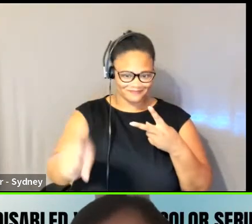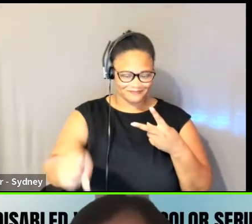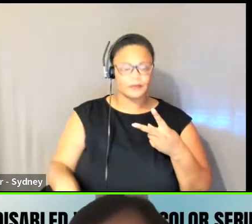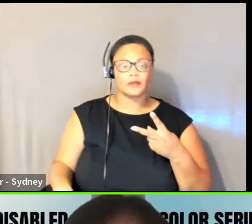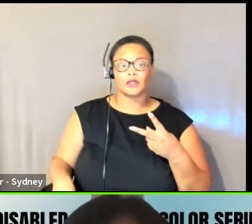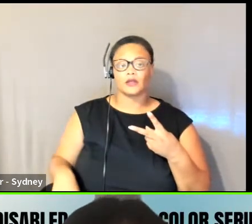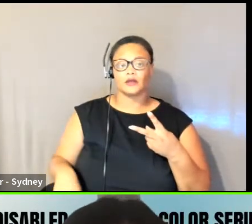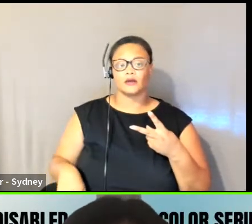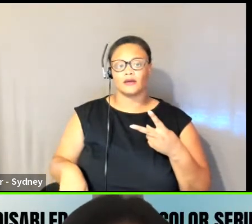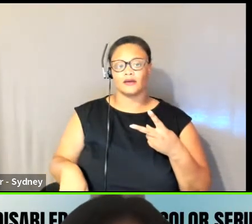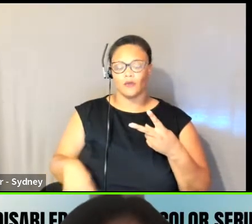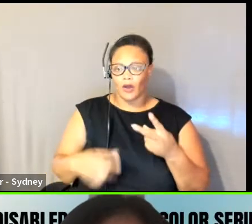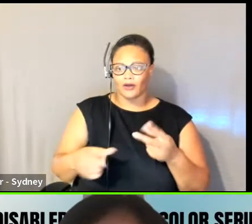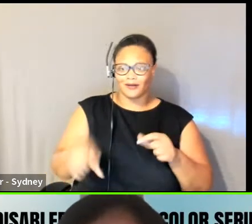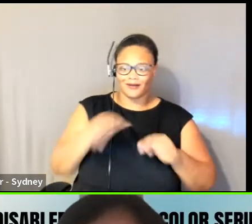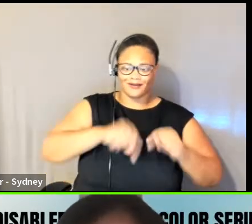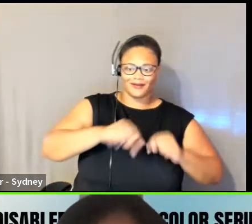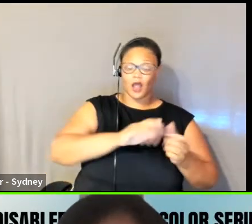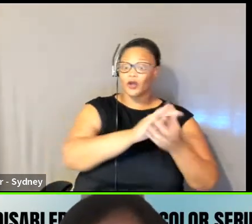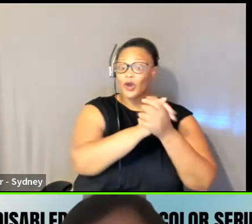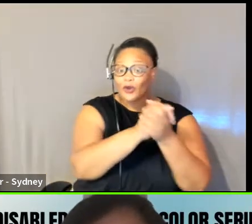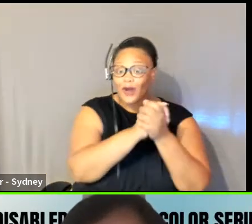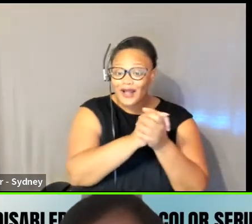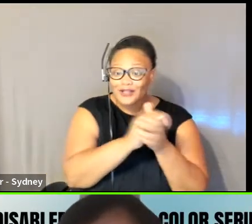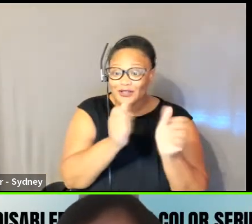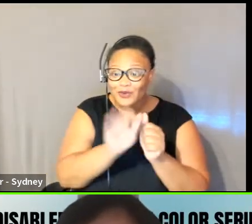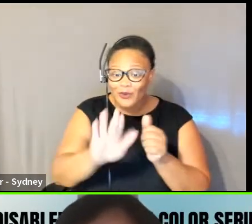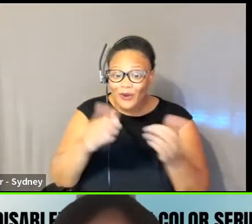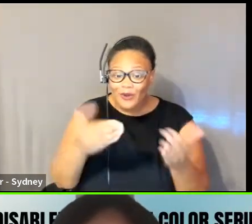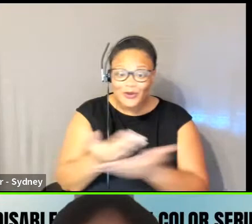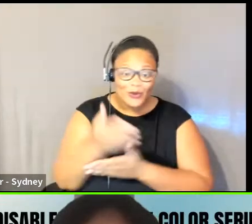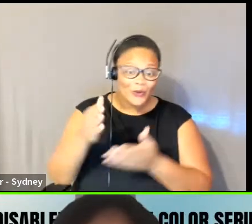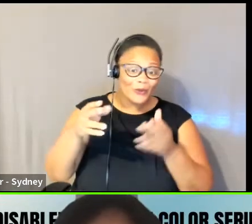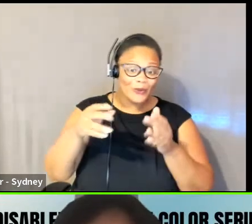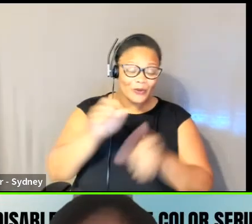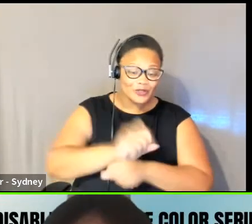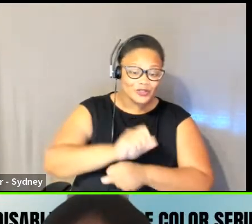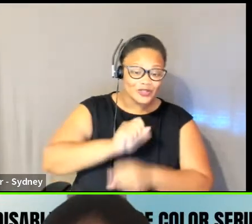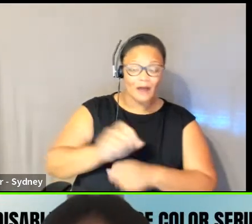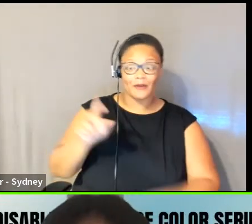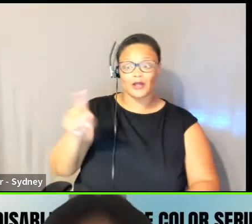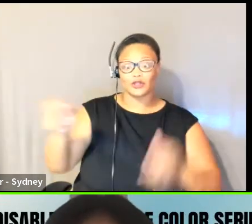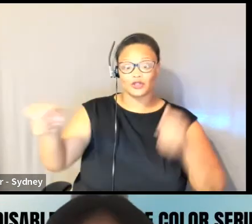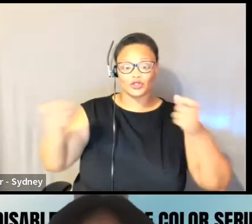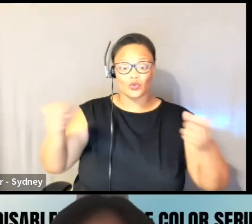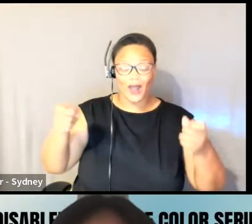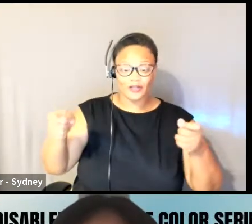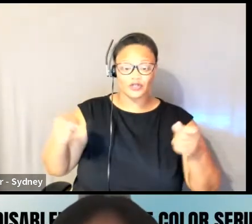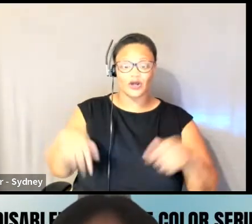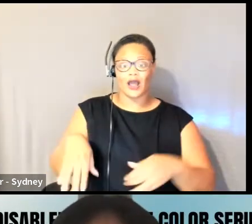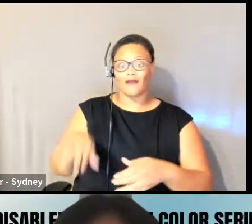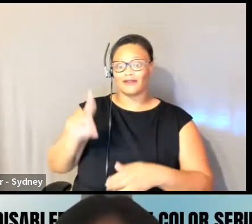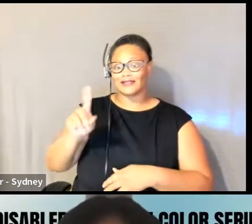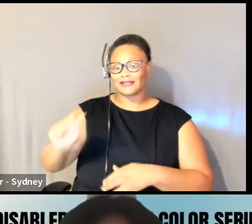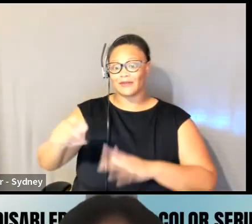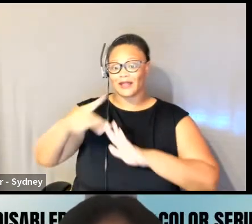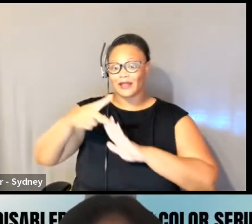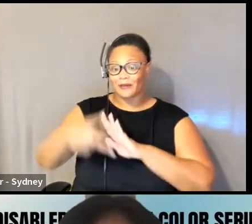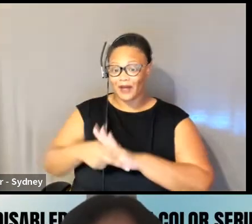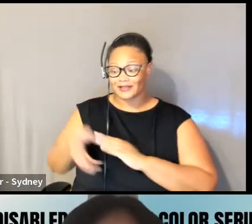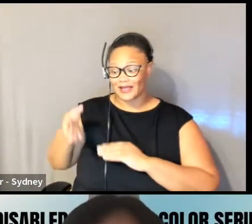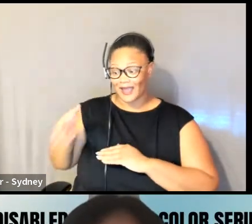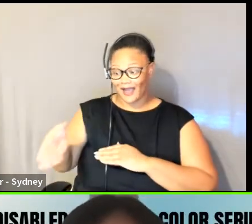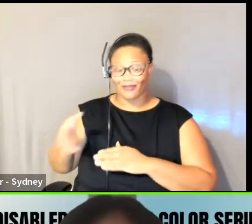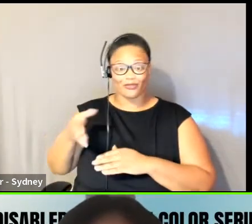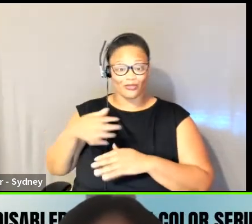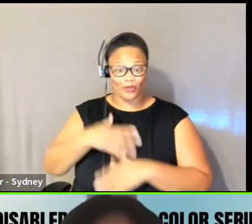first we want to congratulate you on your new position as the Director of Disability Policy at the White House. Can you share with